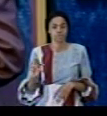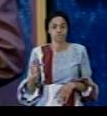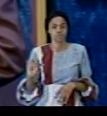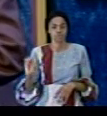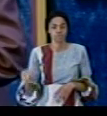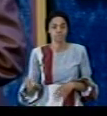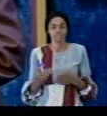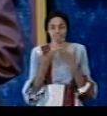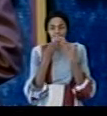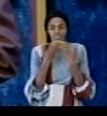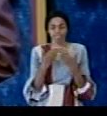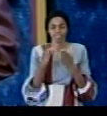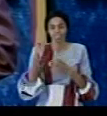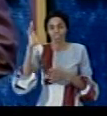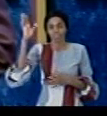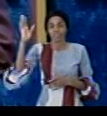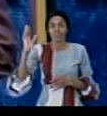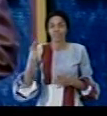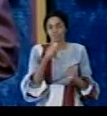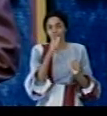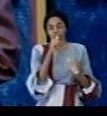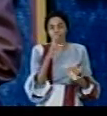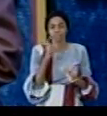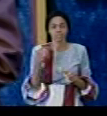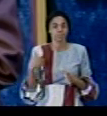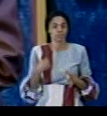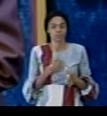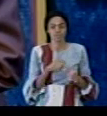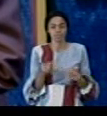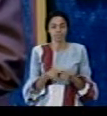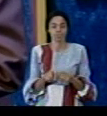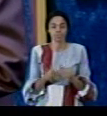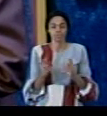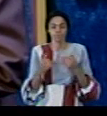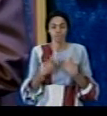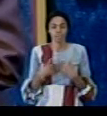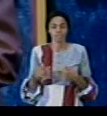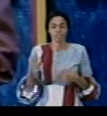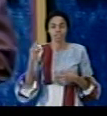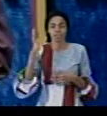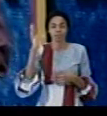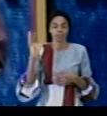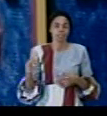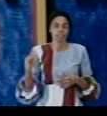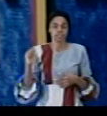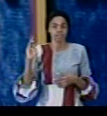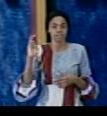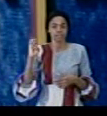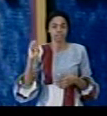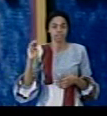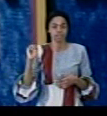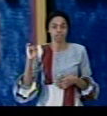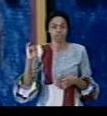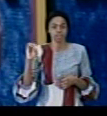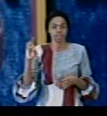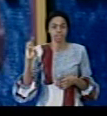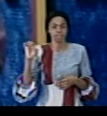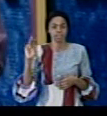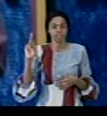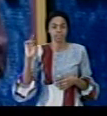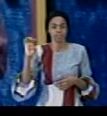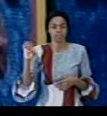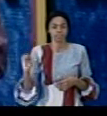bless you. We also have Pastor Temidire Adejuwo